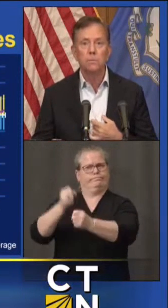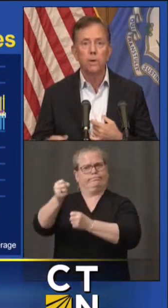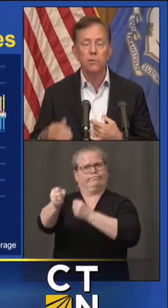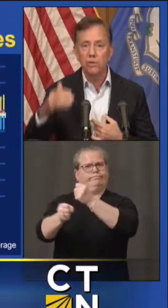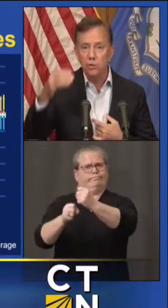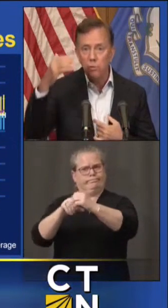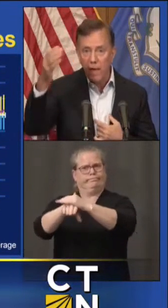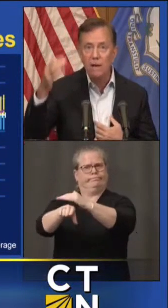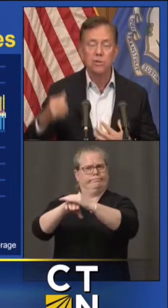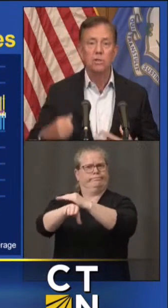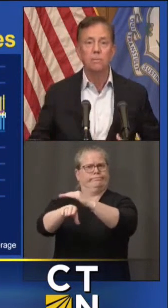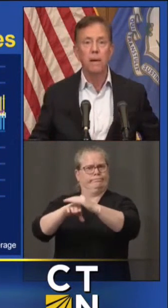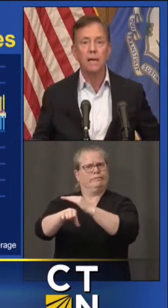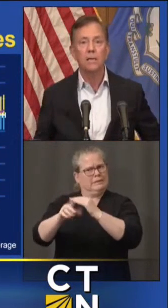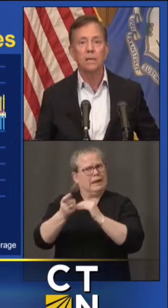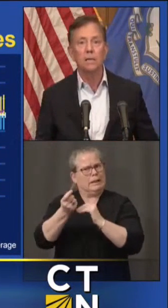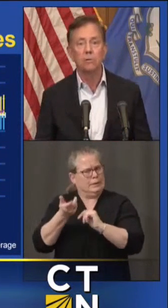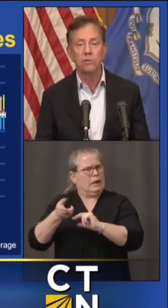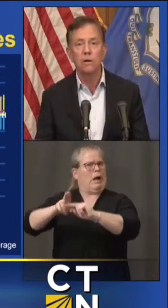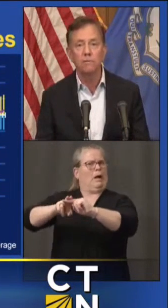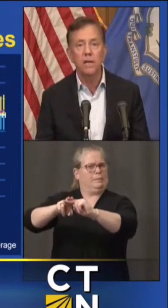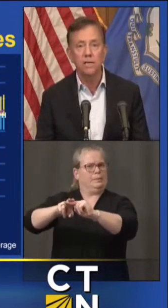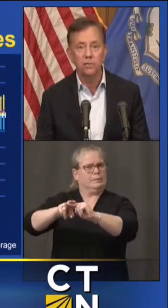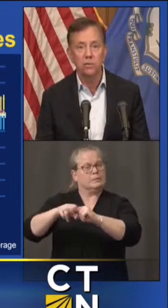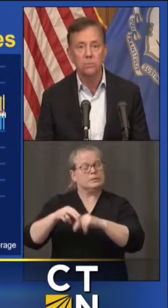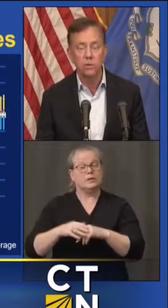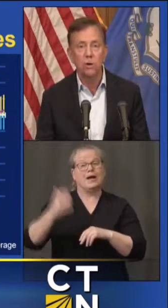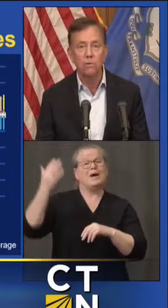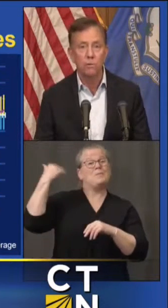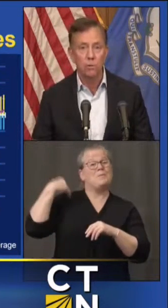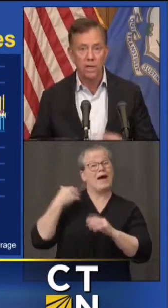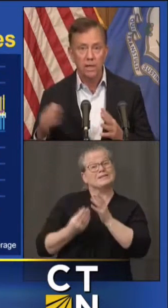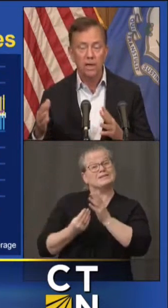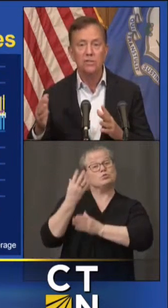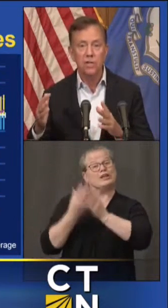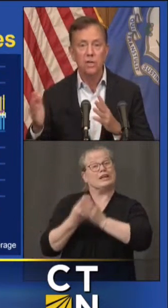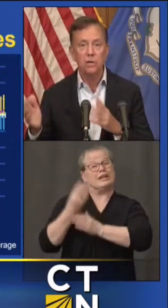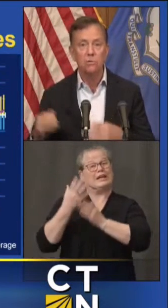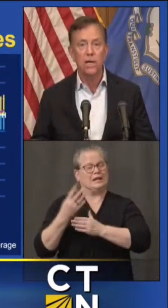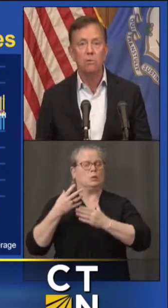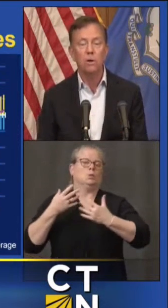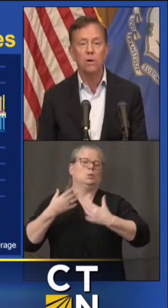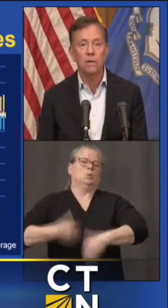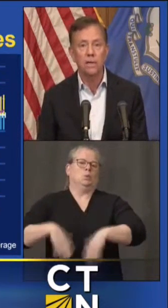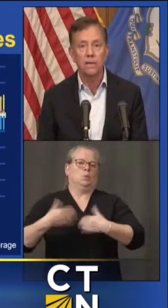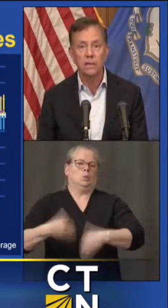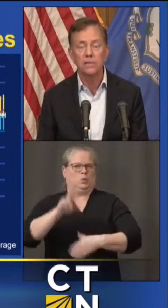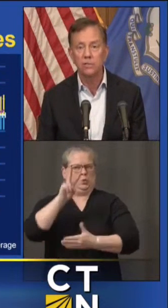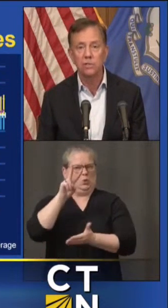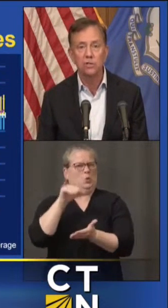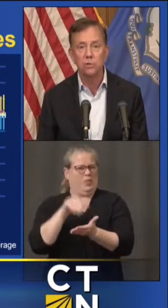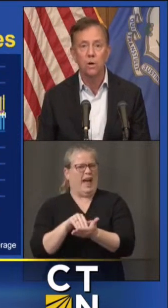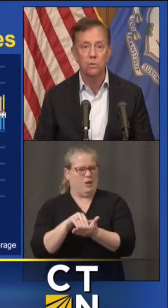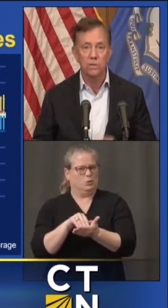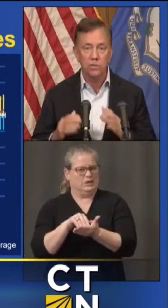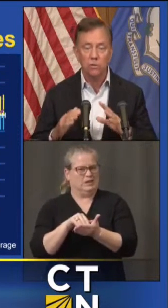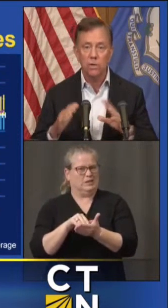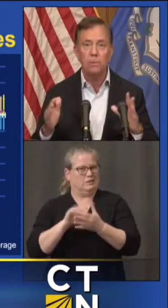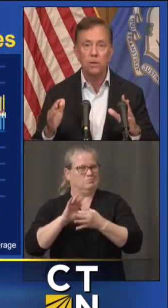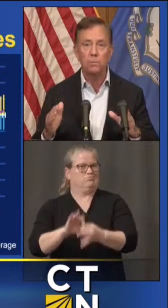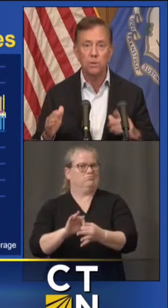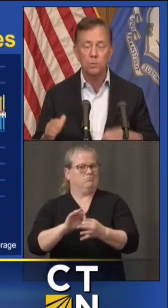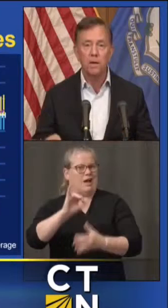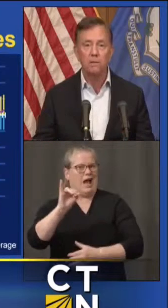we were at 2,000 back in those tough days in terms of COVID-related ICUs. Now we're at less than 200. So keep